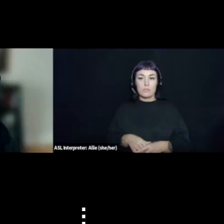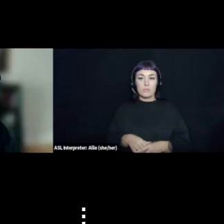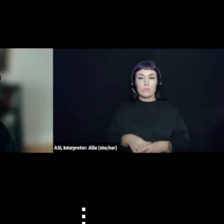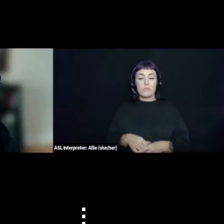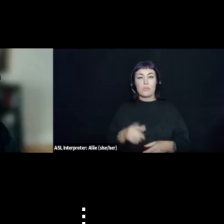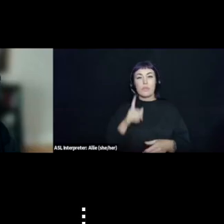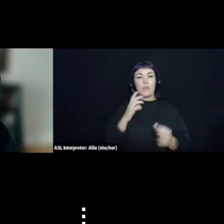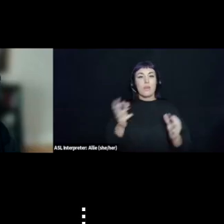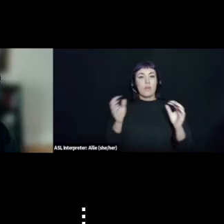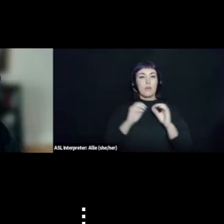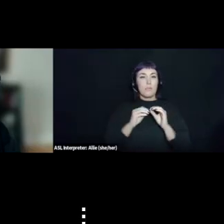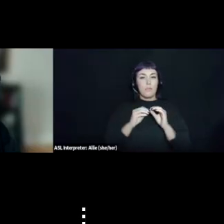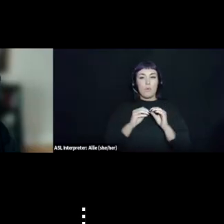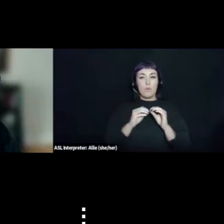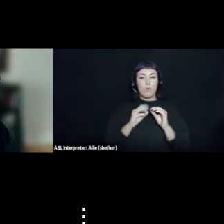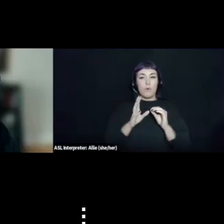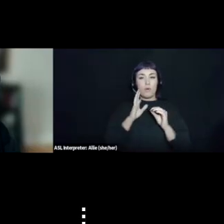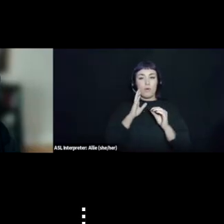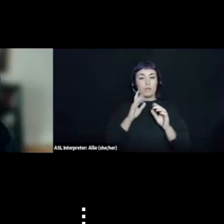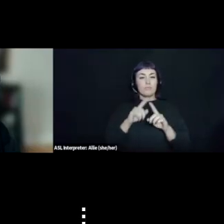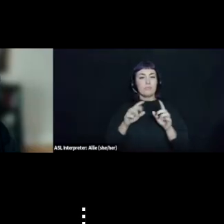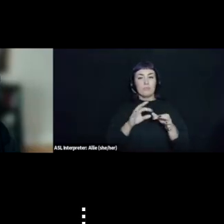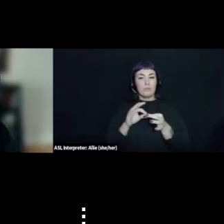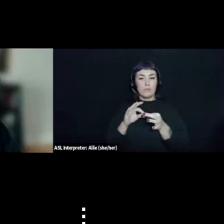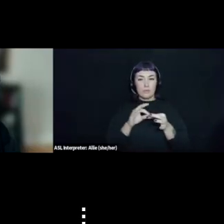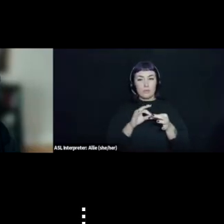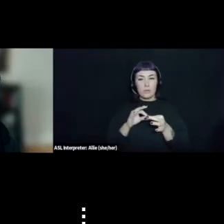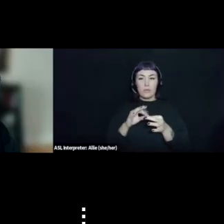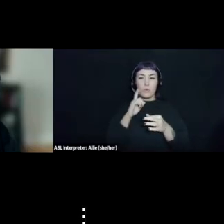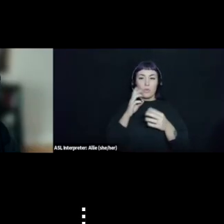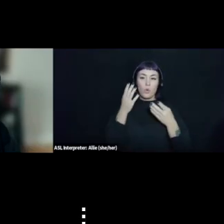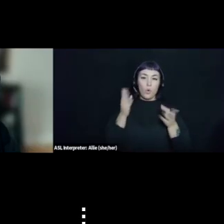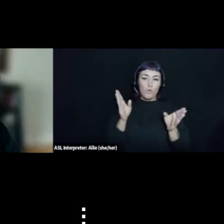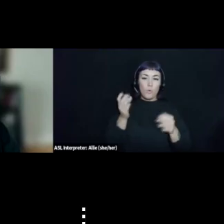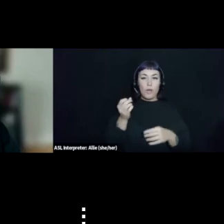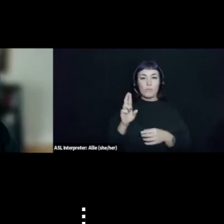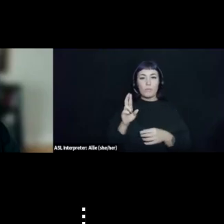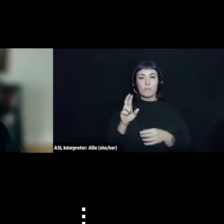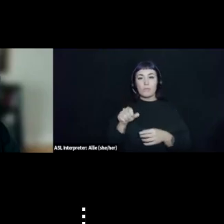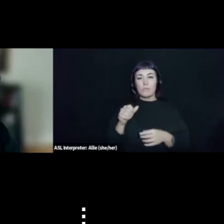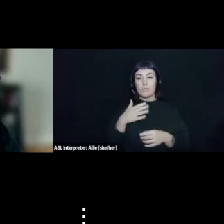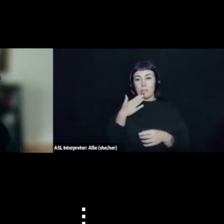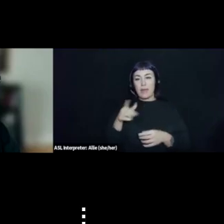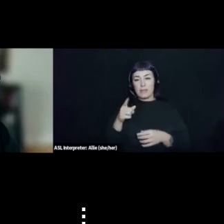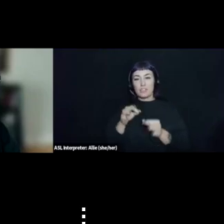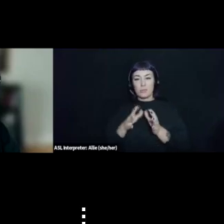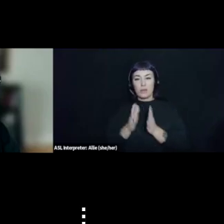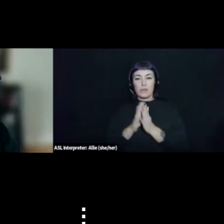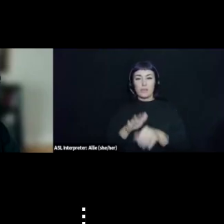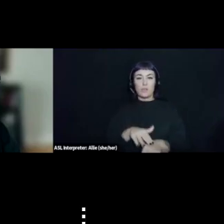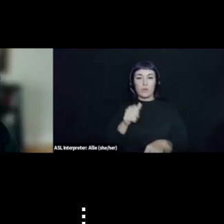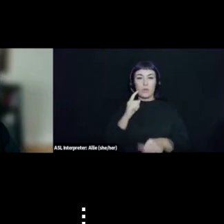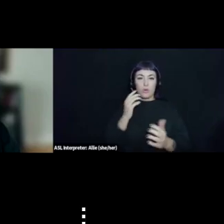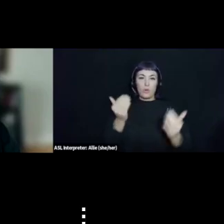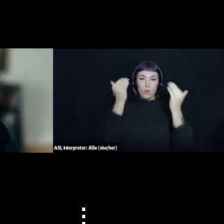more different association with that urge to hit themselves when they were overwhelmed or, yep, my bad, I'll slow down, when they were